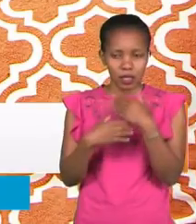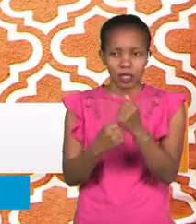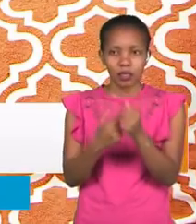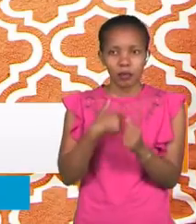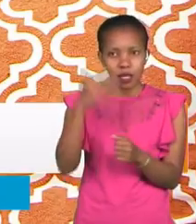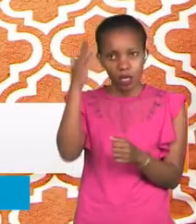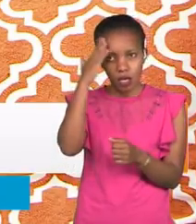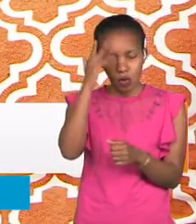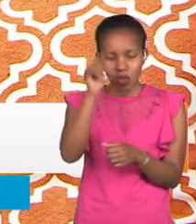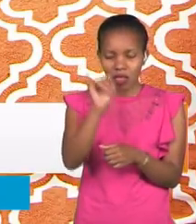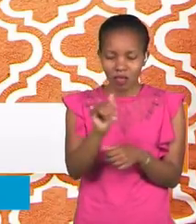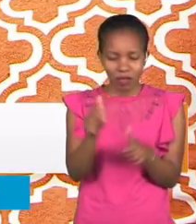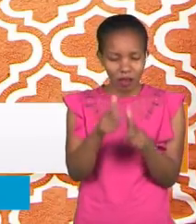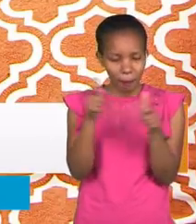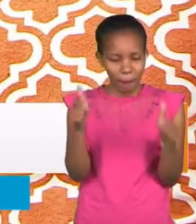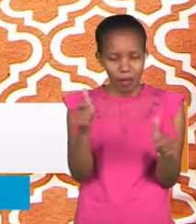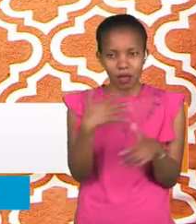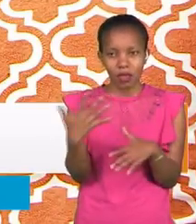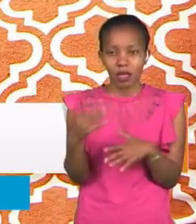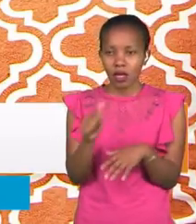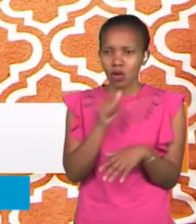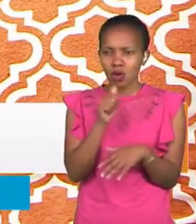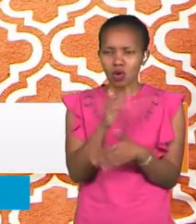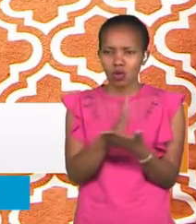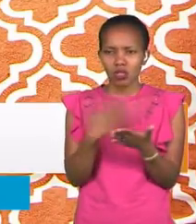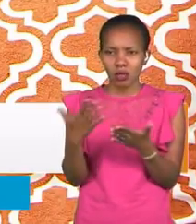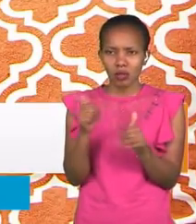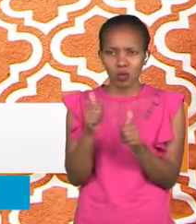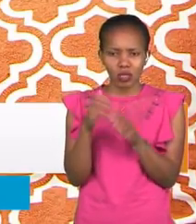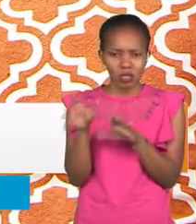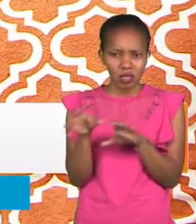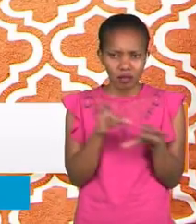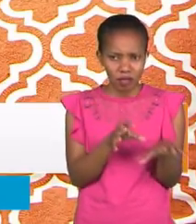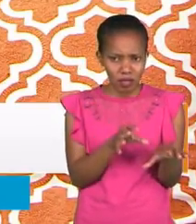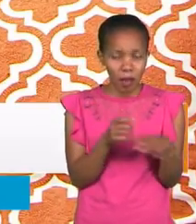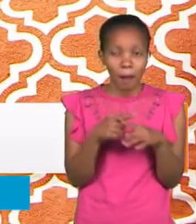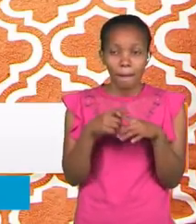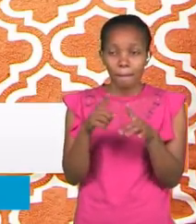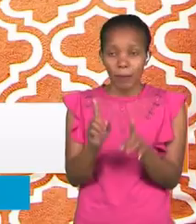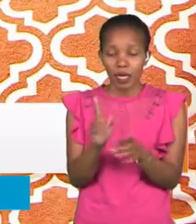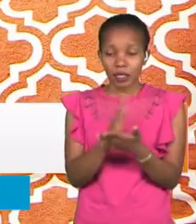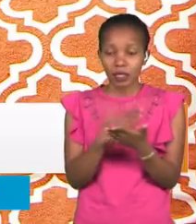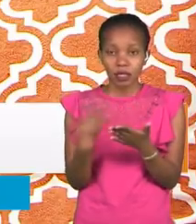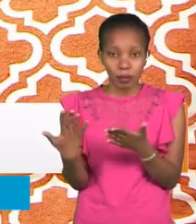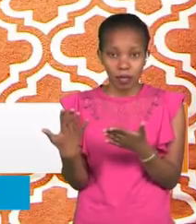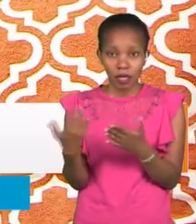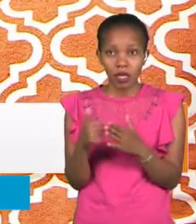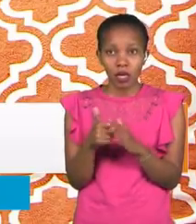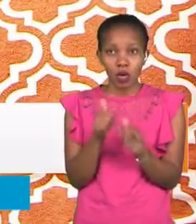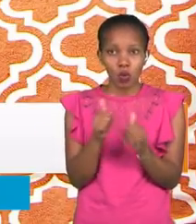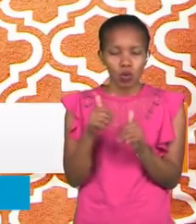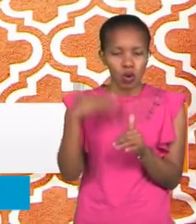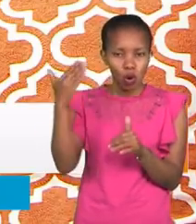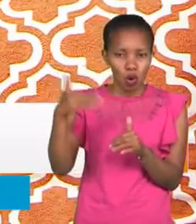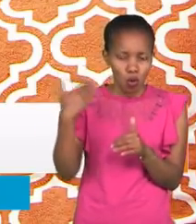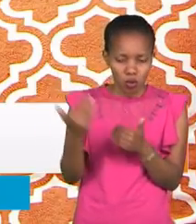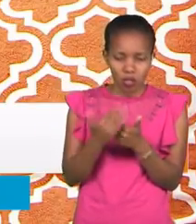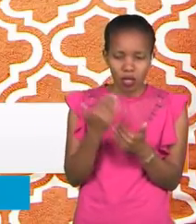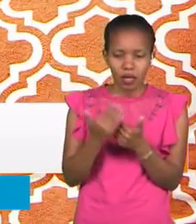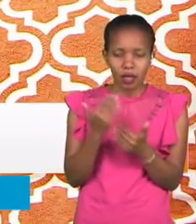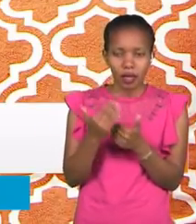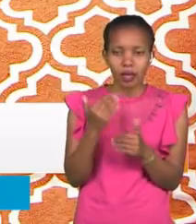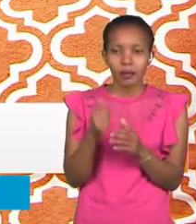I know that's a big thing. That now, that's not something that we have suffered as a critique, but it's something that we've always got to be careful